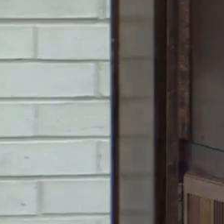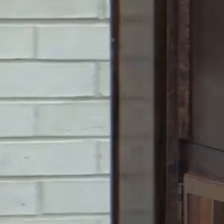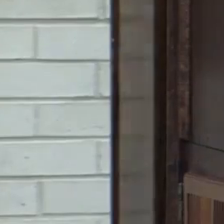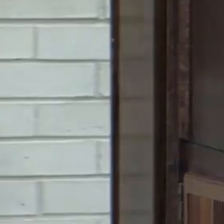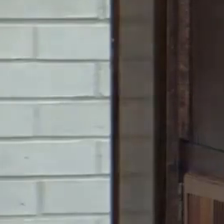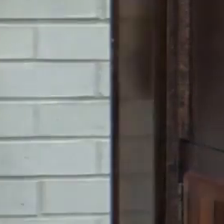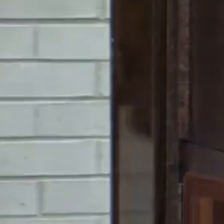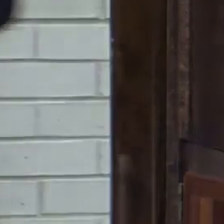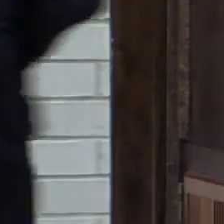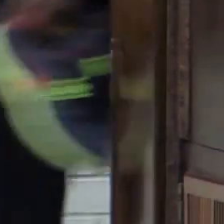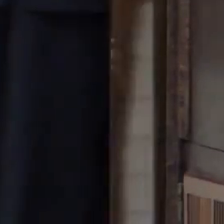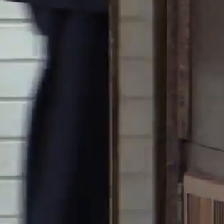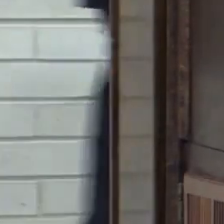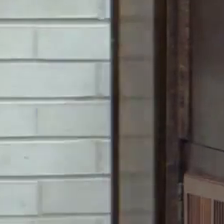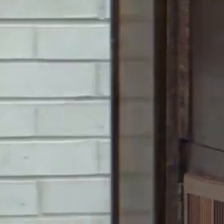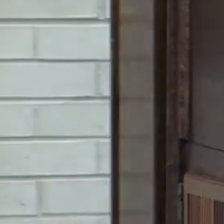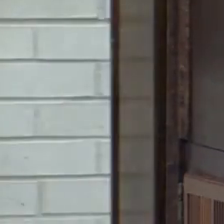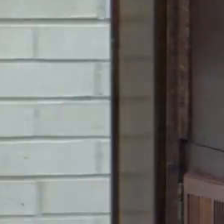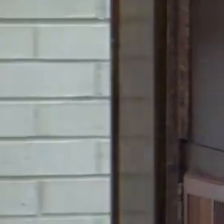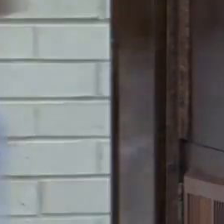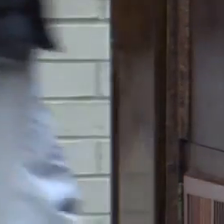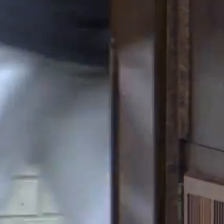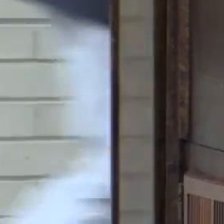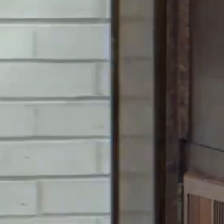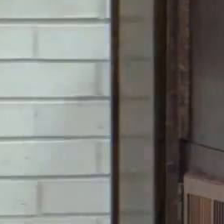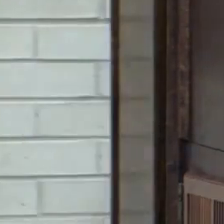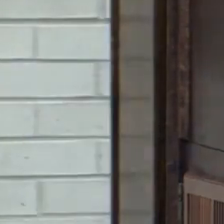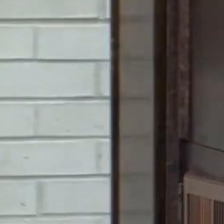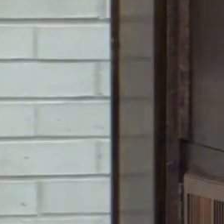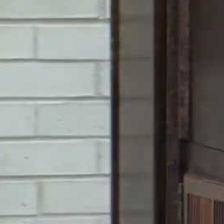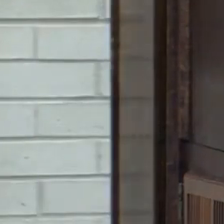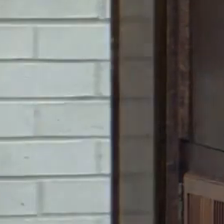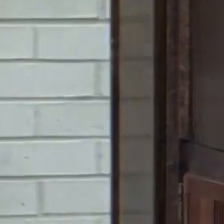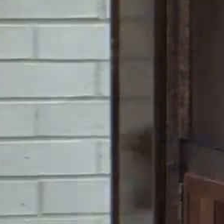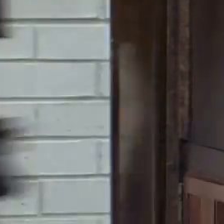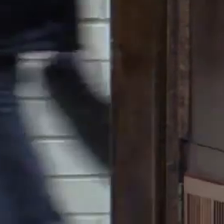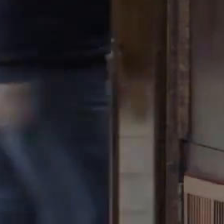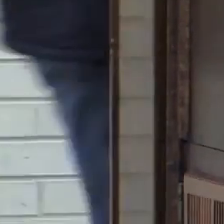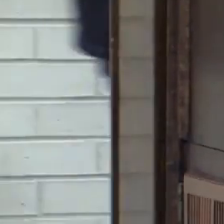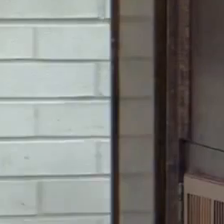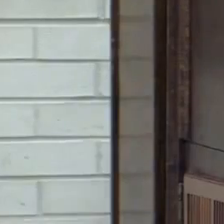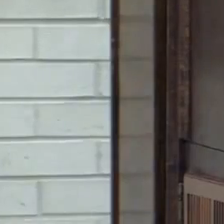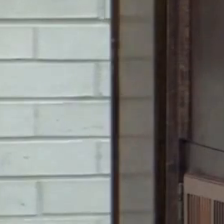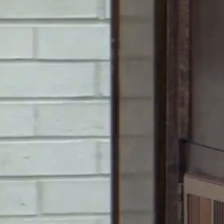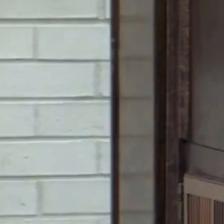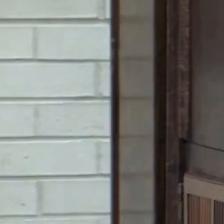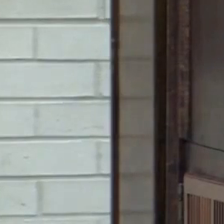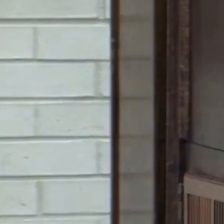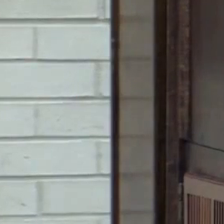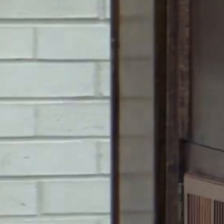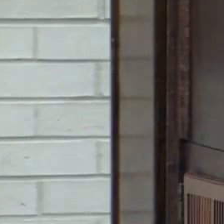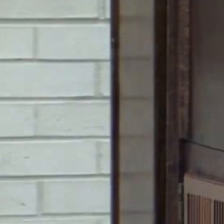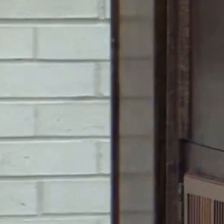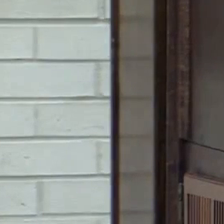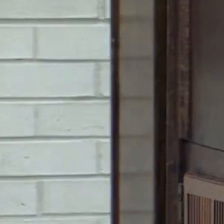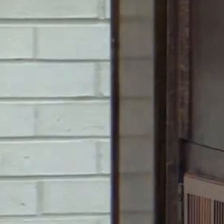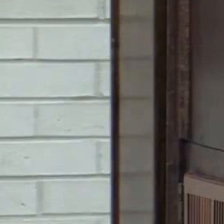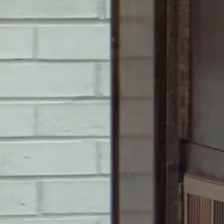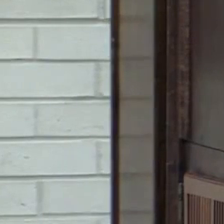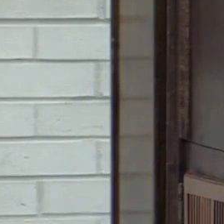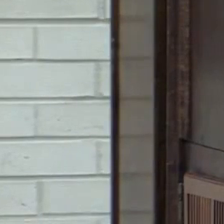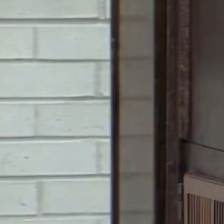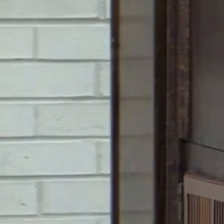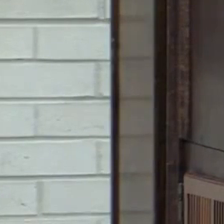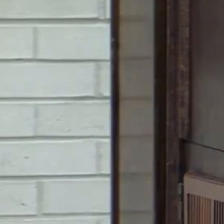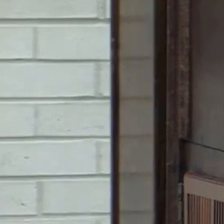spoke about the web. The Quran spoke about ants. The Quran is talking here about the gnat, ba'uda,